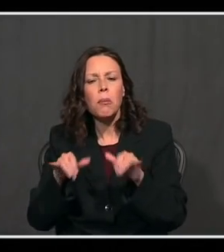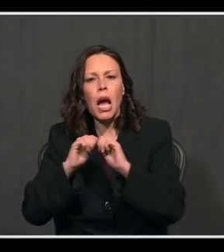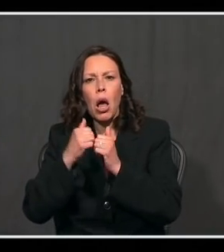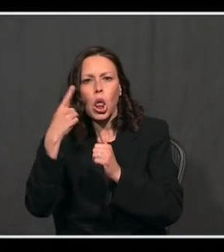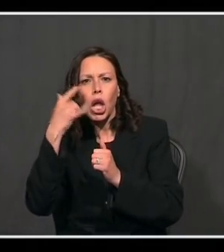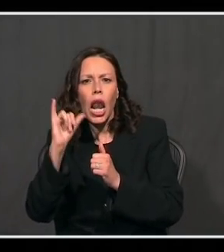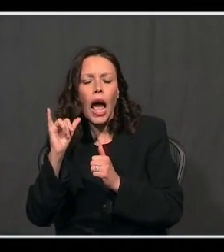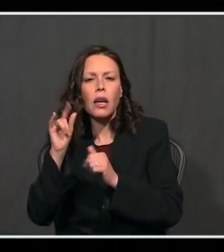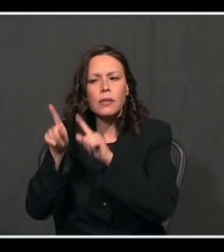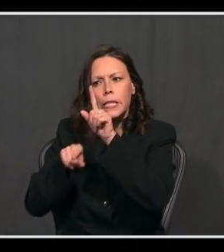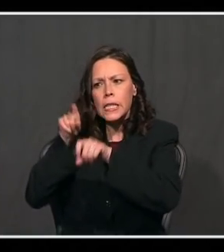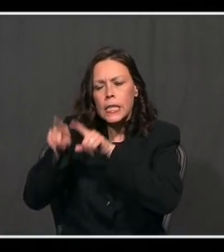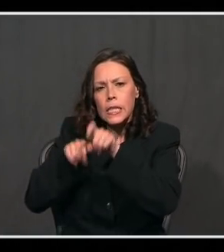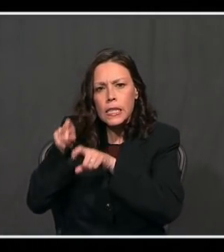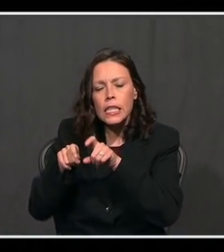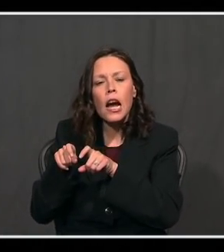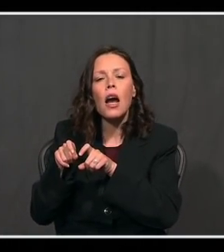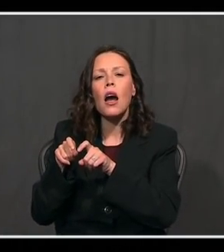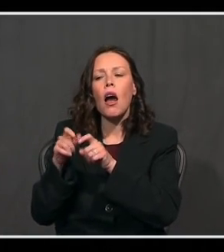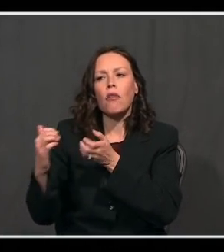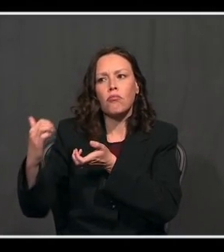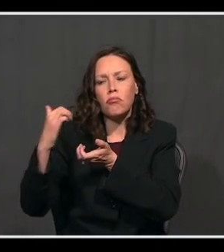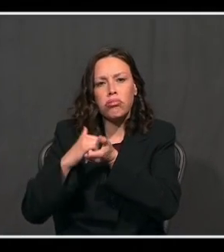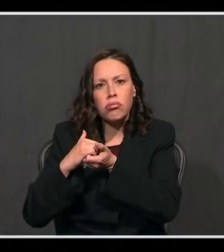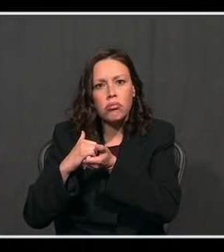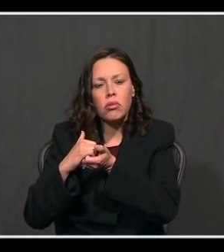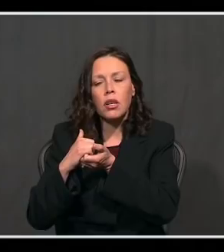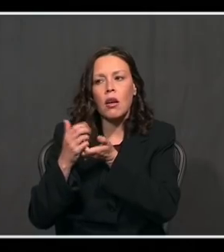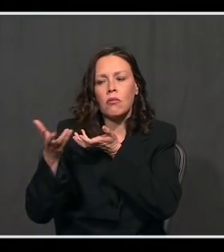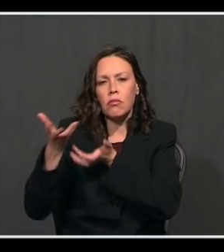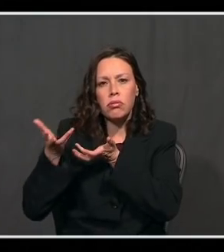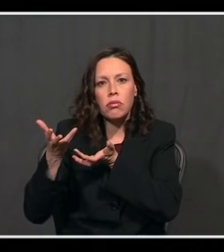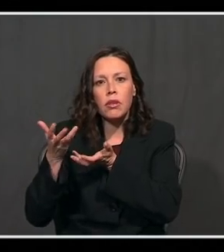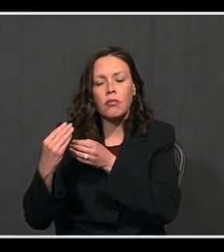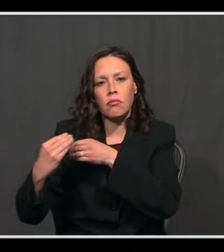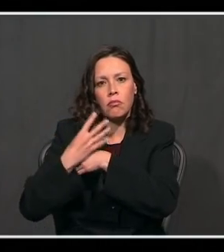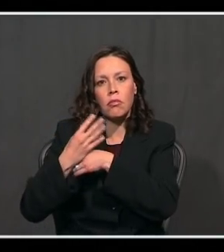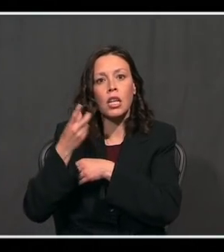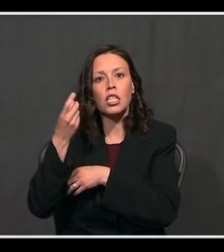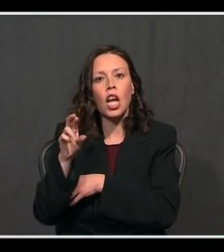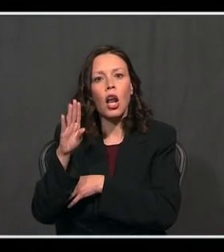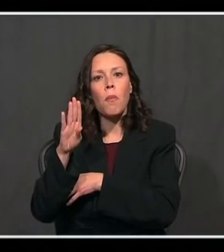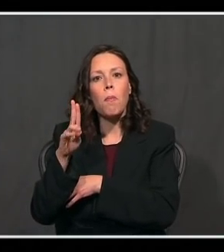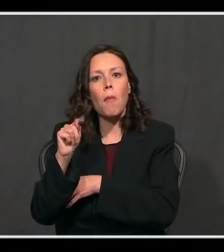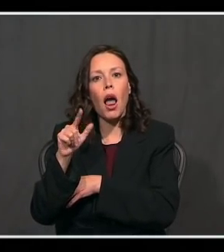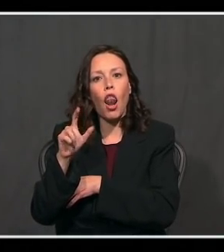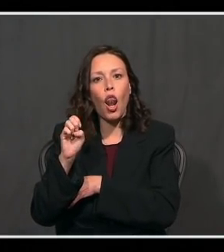people. We collaborated and we partnered with them, led by Dr. Butler,